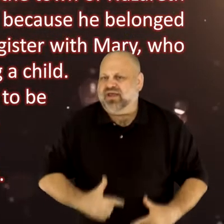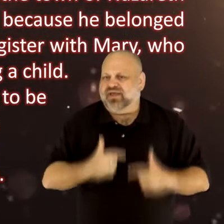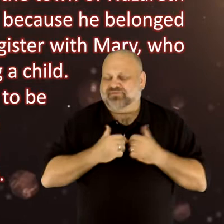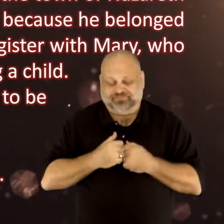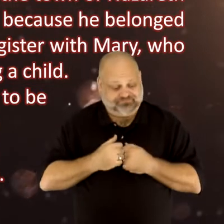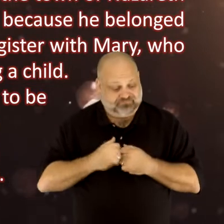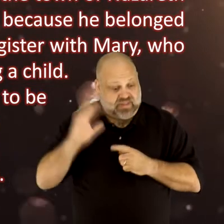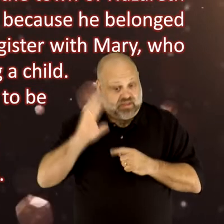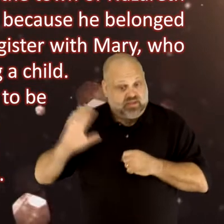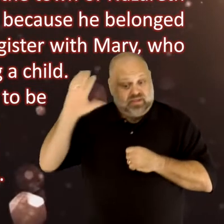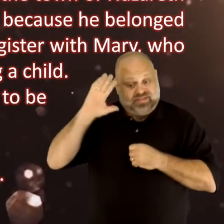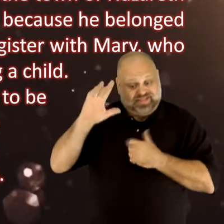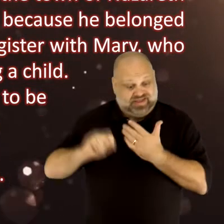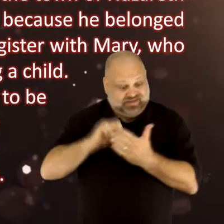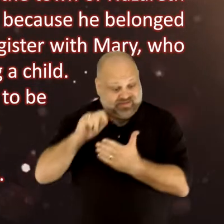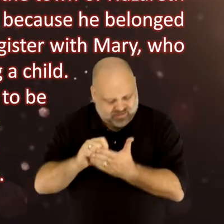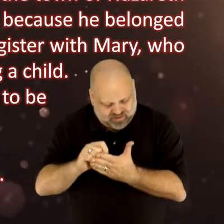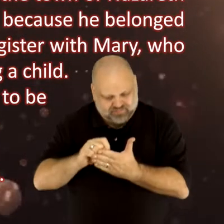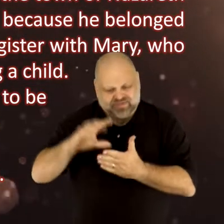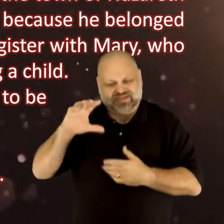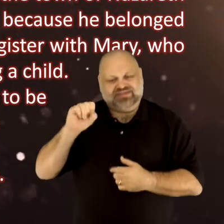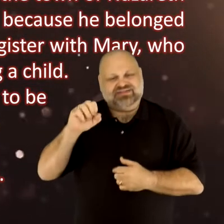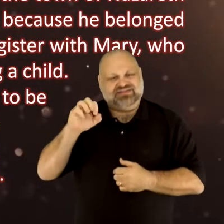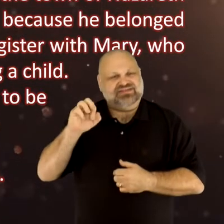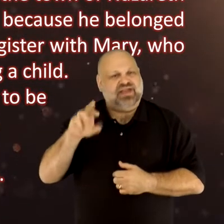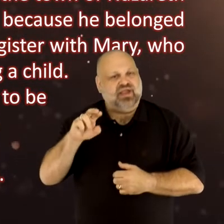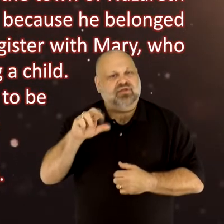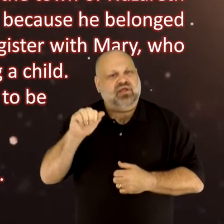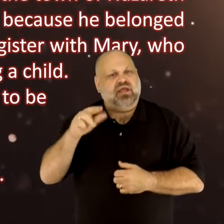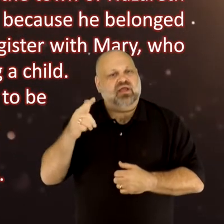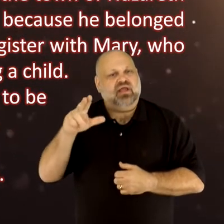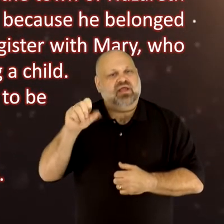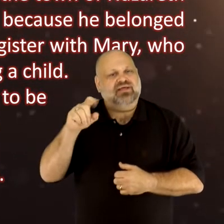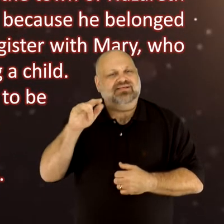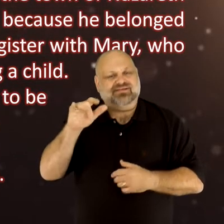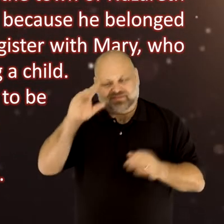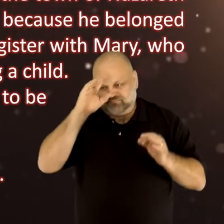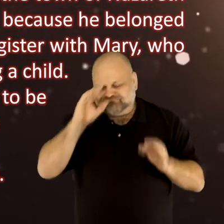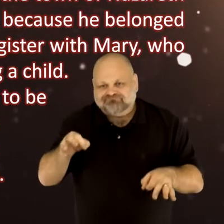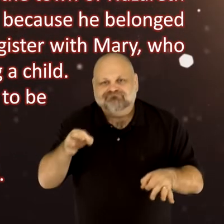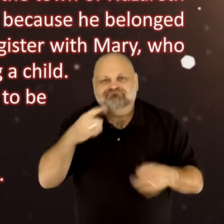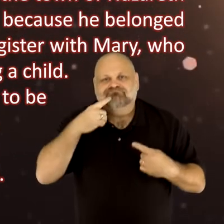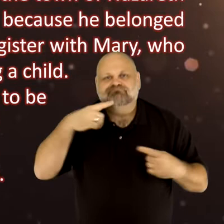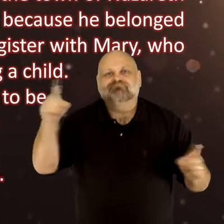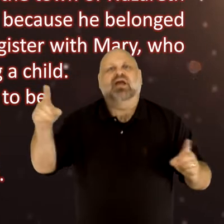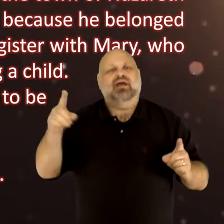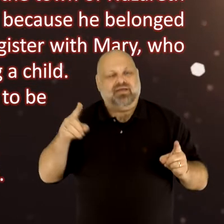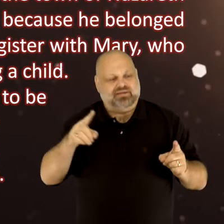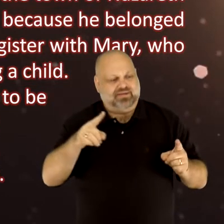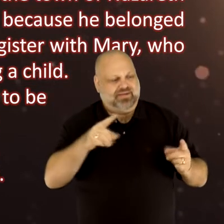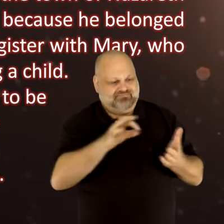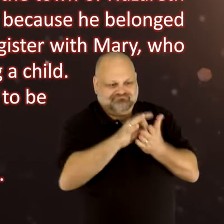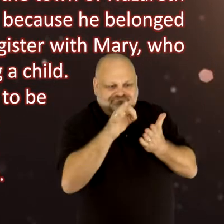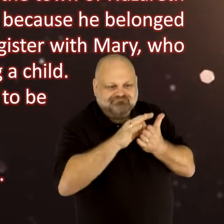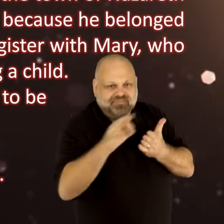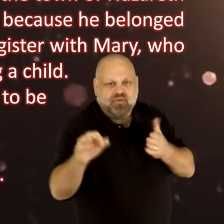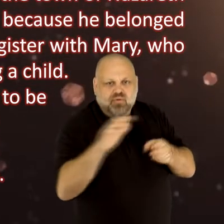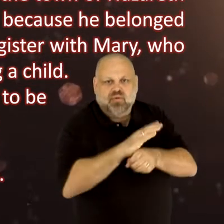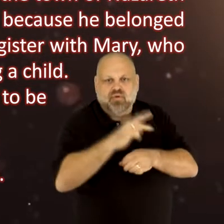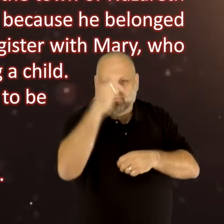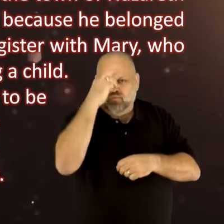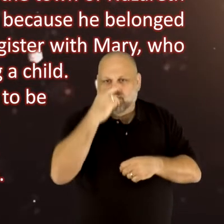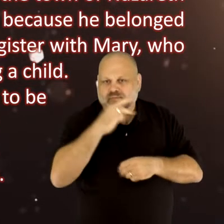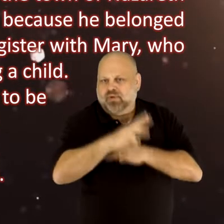Caesar Augustus issued a decree that a census should be taken of the entire Roman world. This was the first census that took place